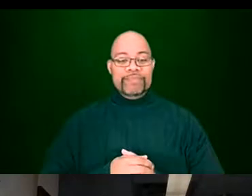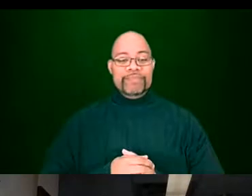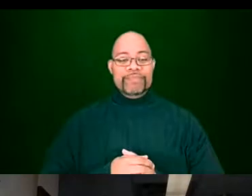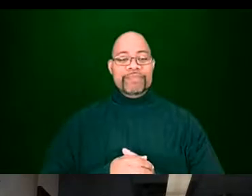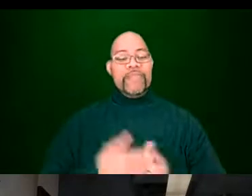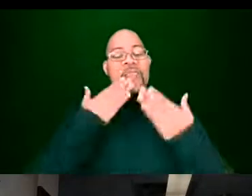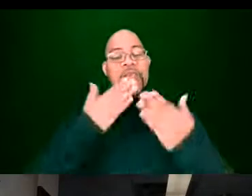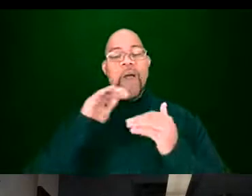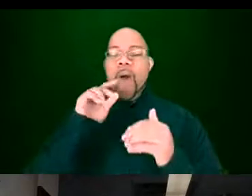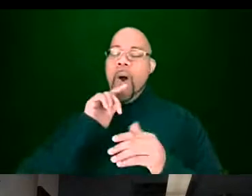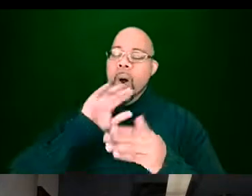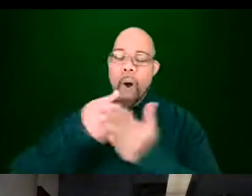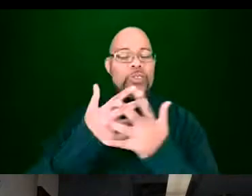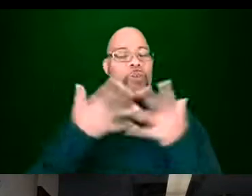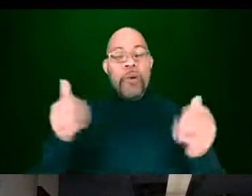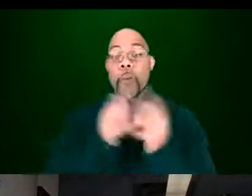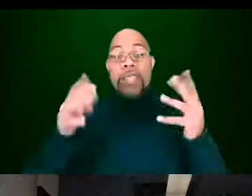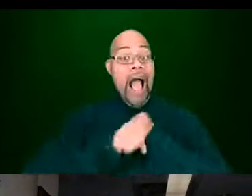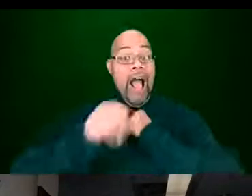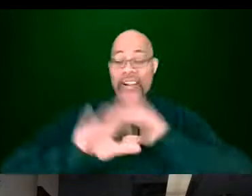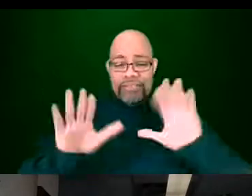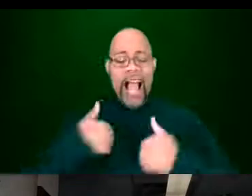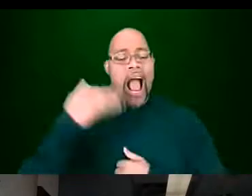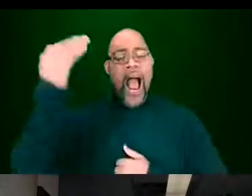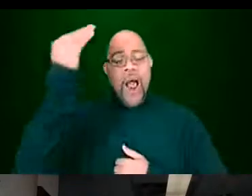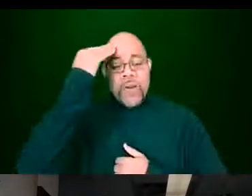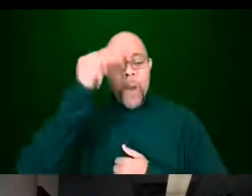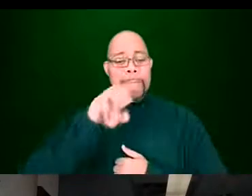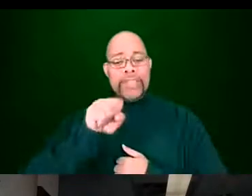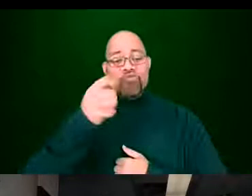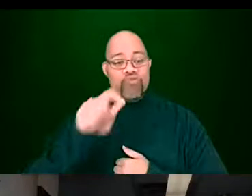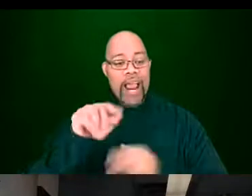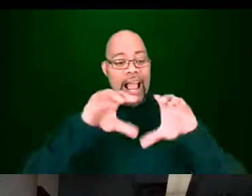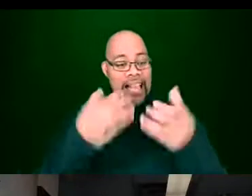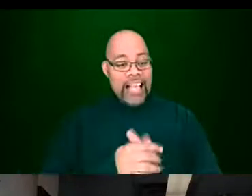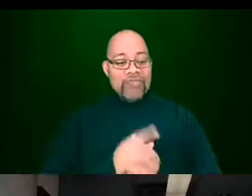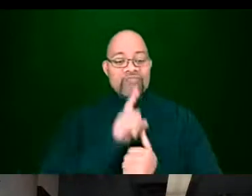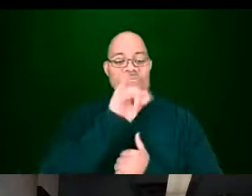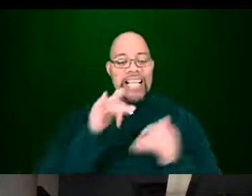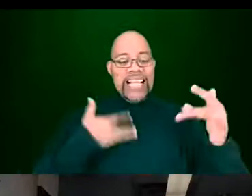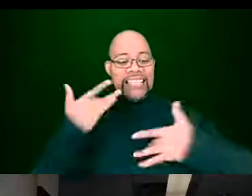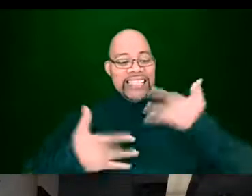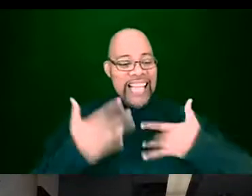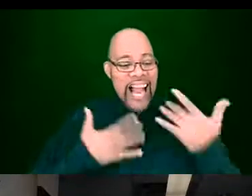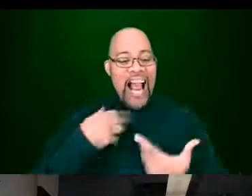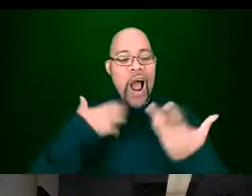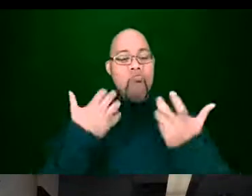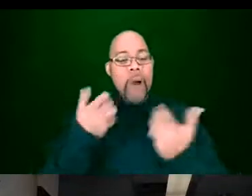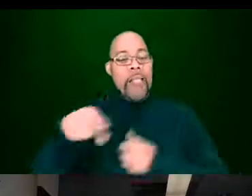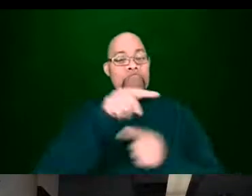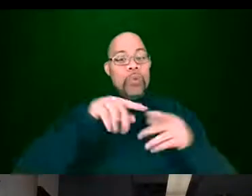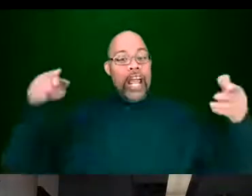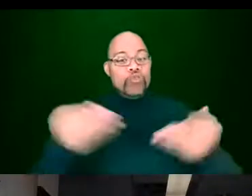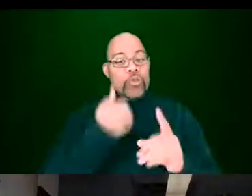Thank you all so much. And without further ado, I know that Ms. Grant's class is extremely excited, and I want them to